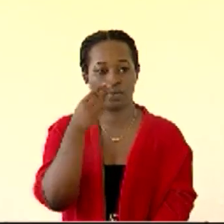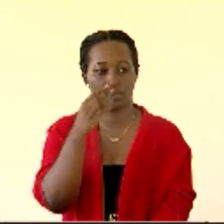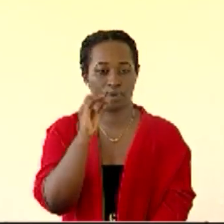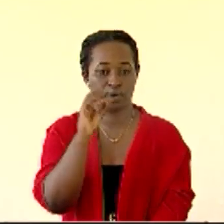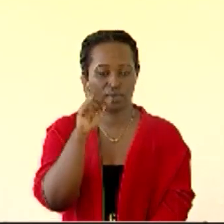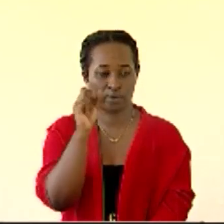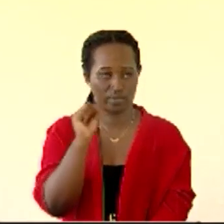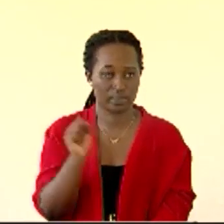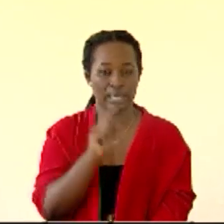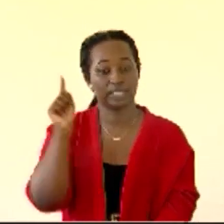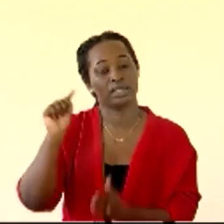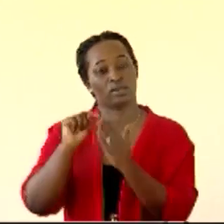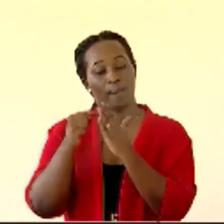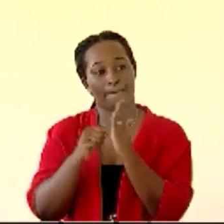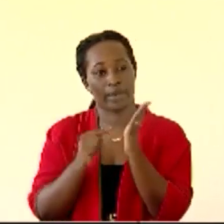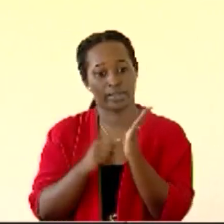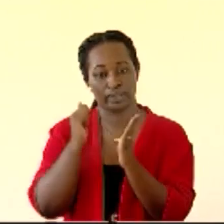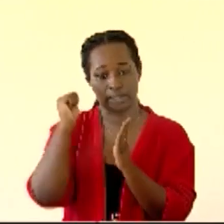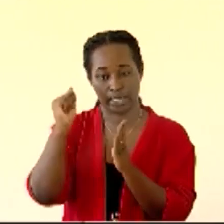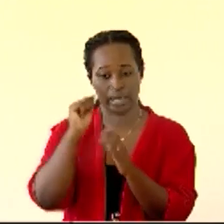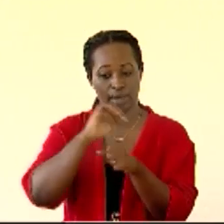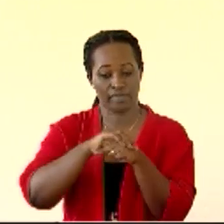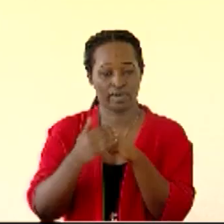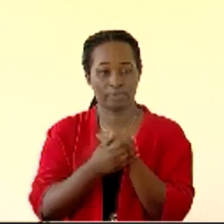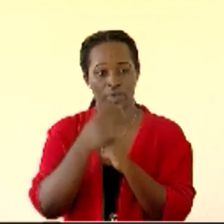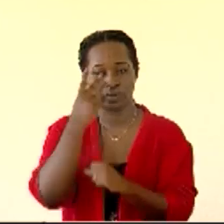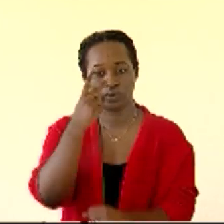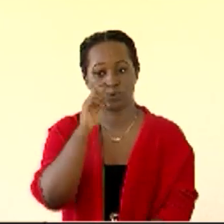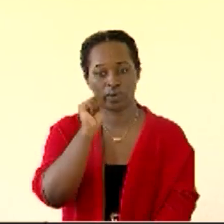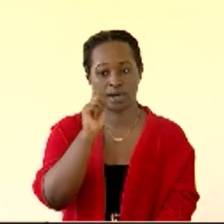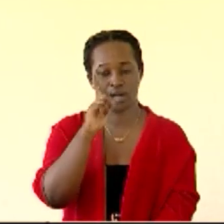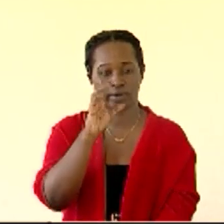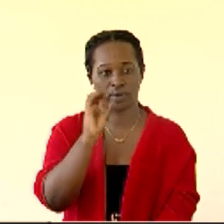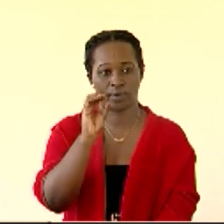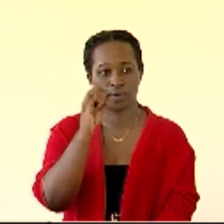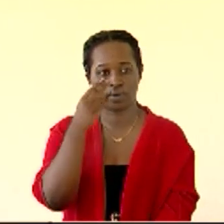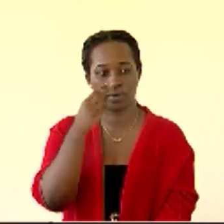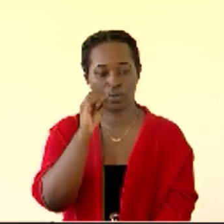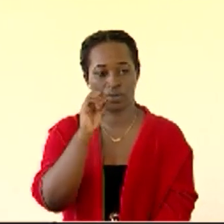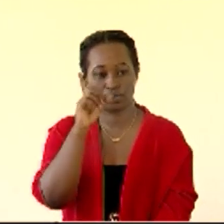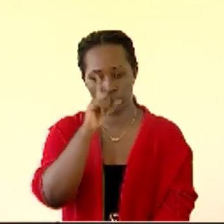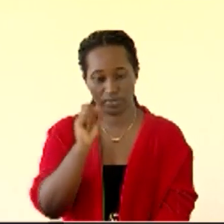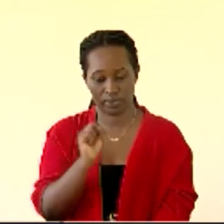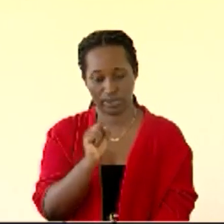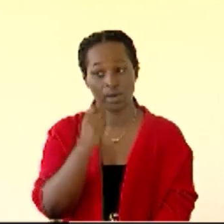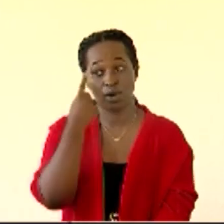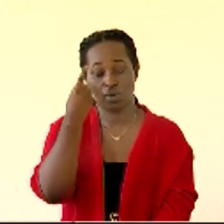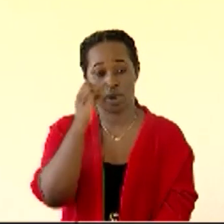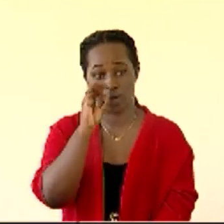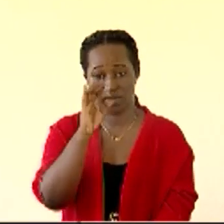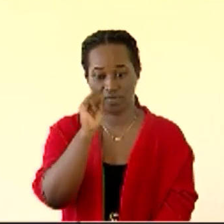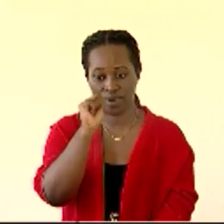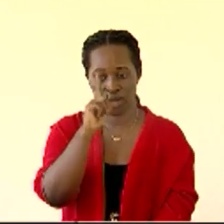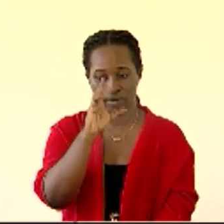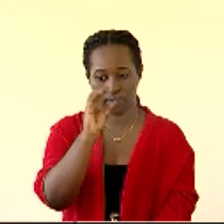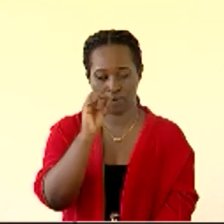compound A. It forms two alcohols on reduction. So one of the alcohol